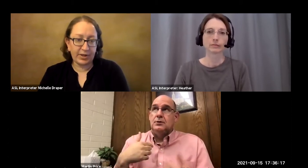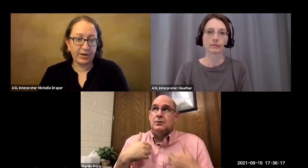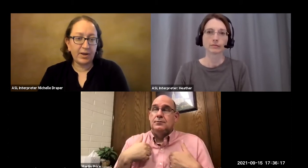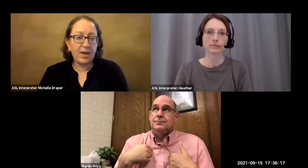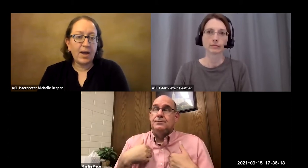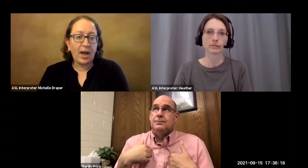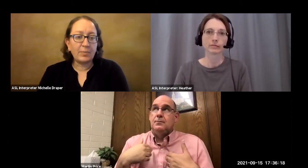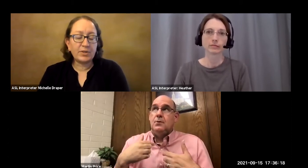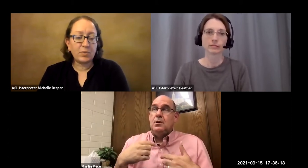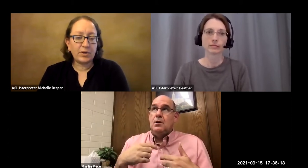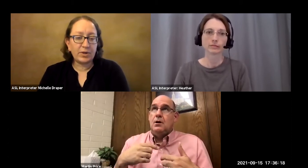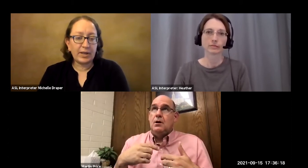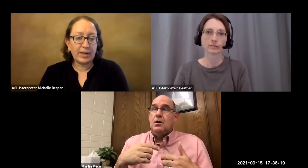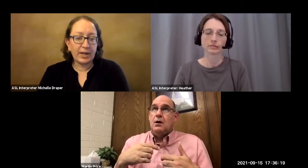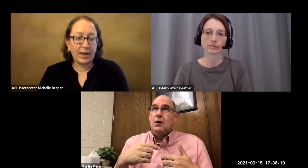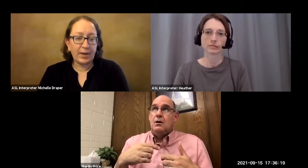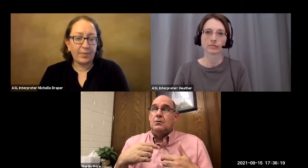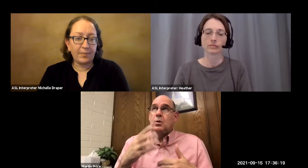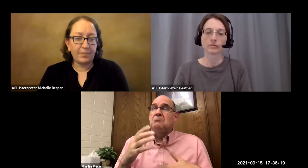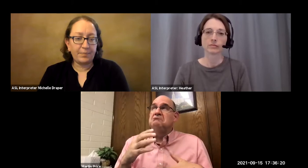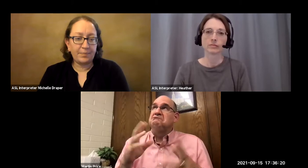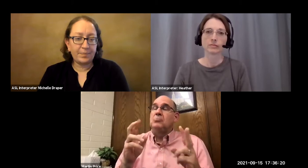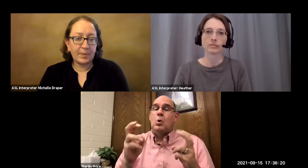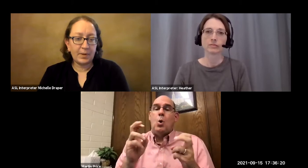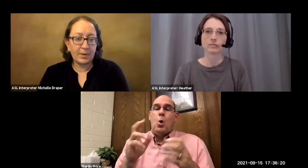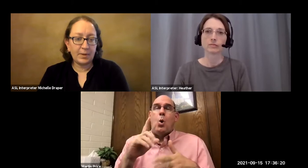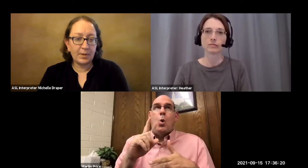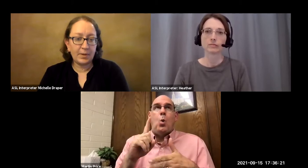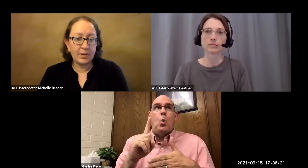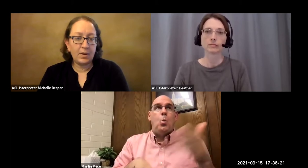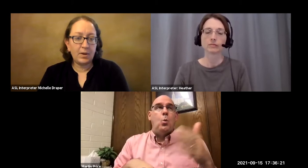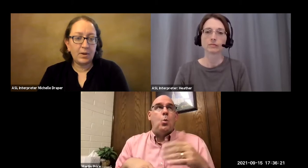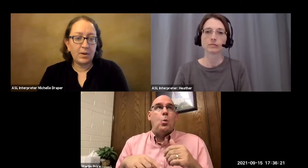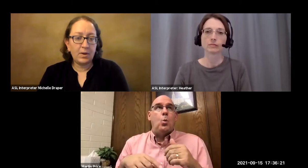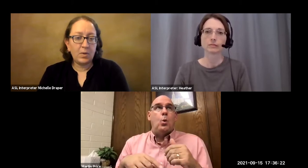any pressure there. I'm just wondering